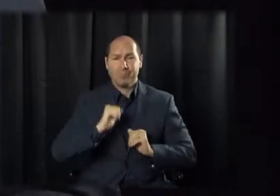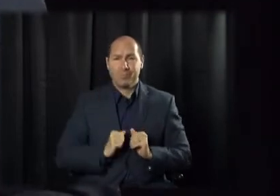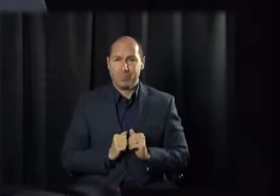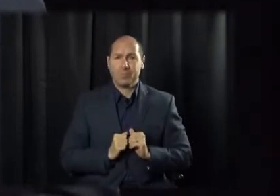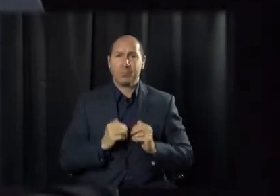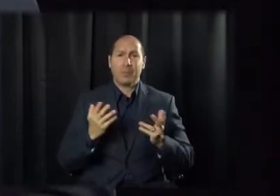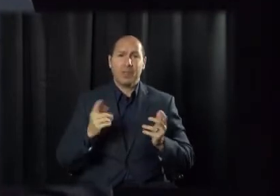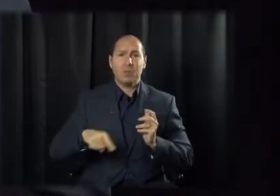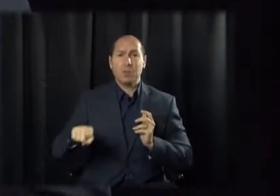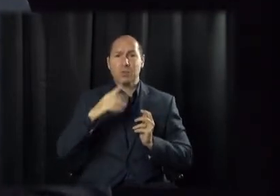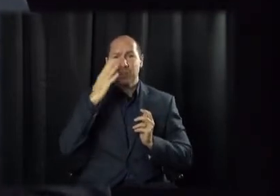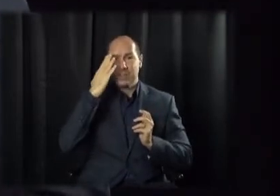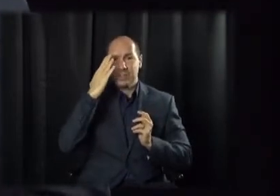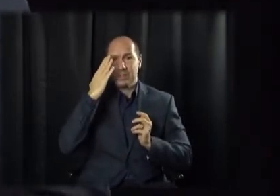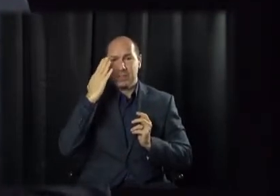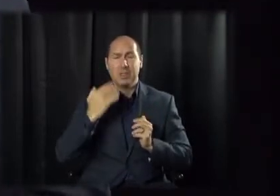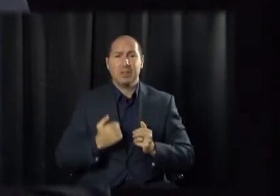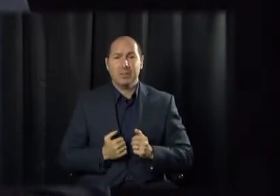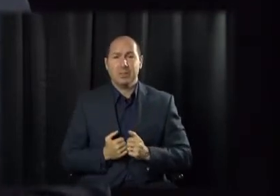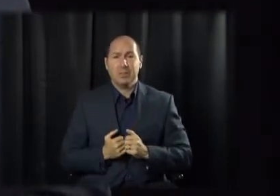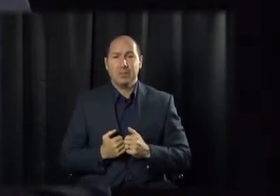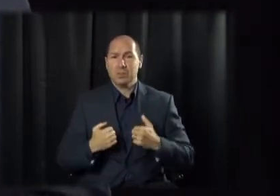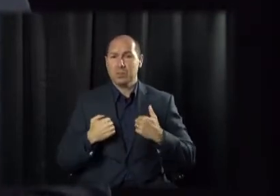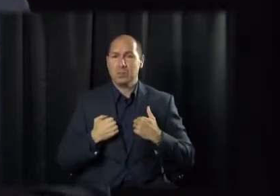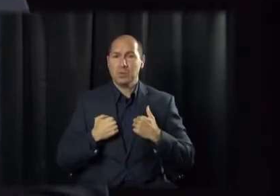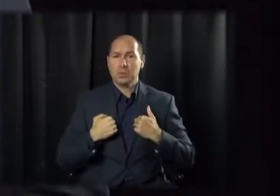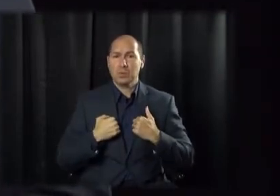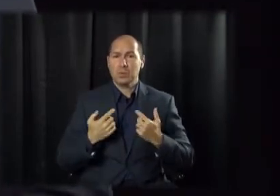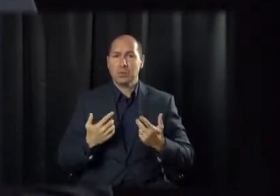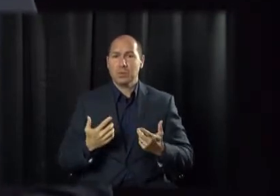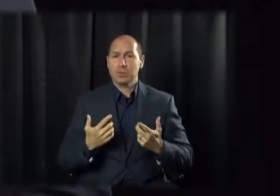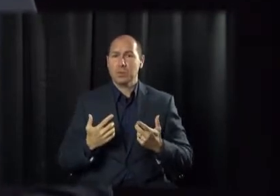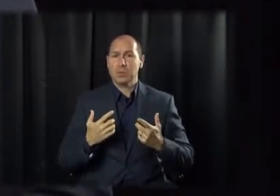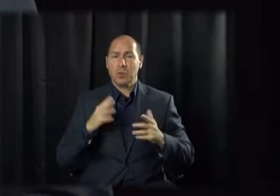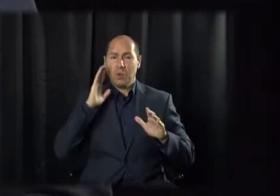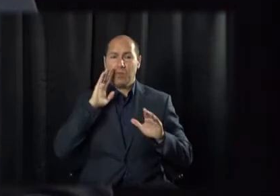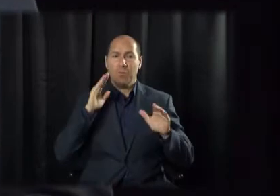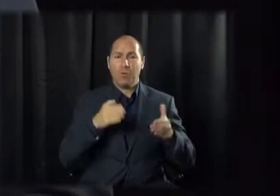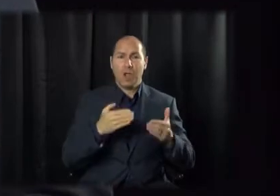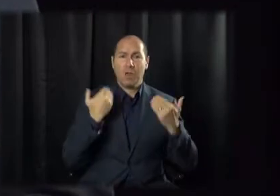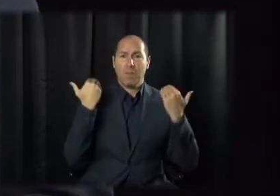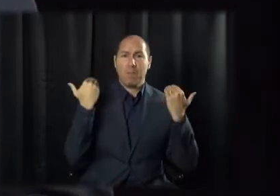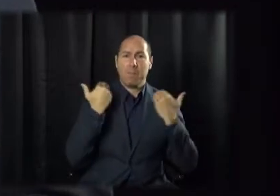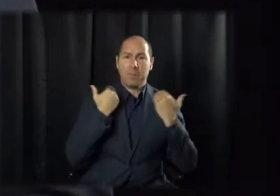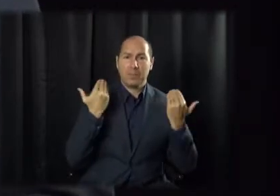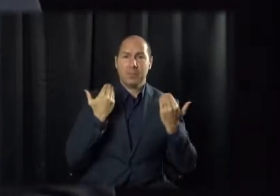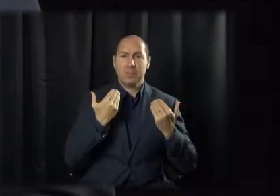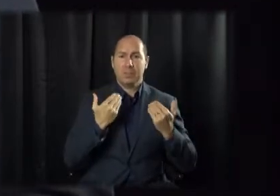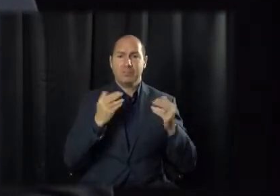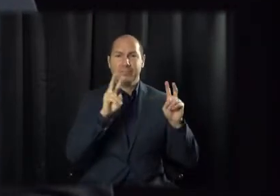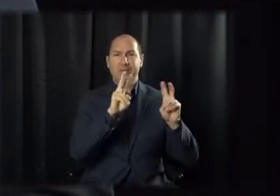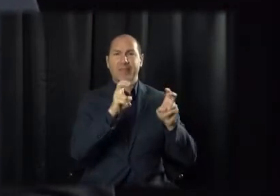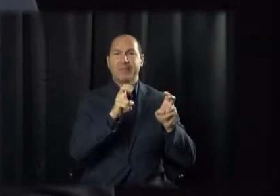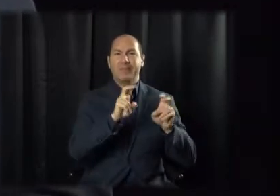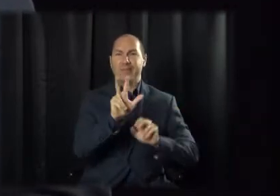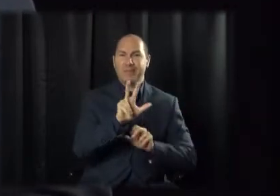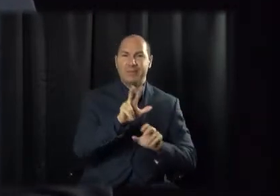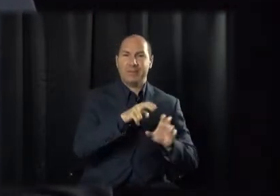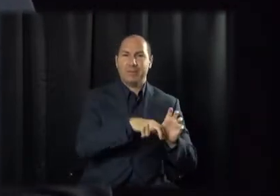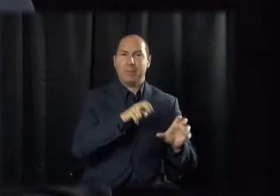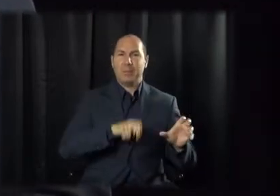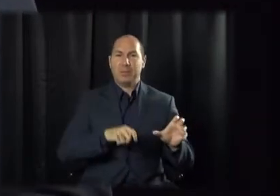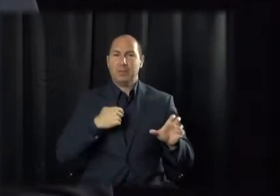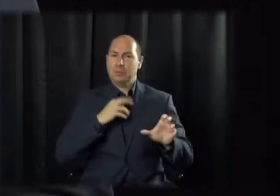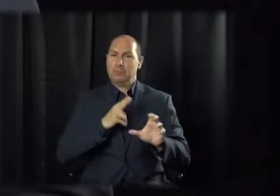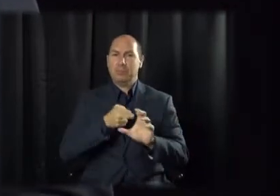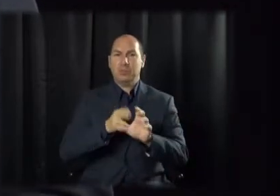everybody knows, I'm focused on ending bankruptcy and getting out of Title III. Since I've been on the board, that's been my